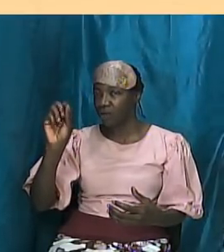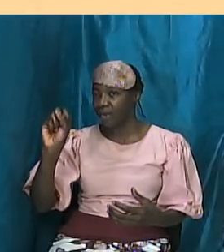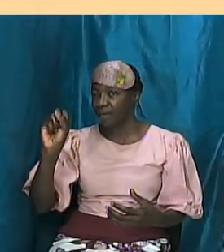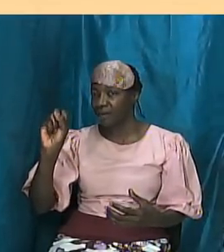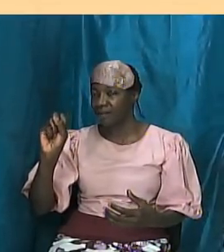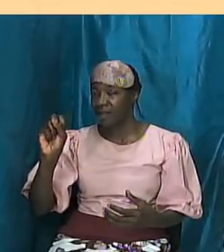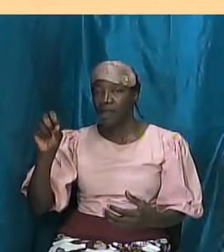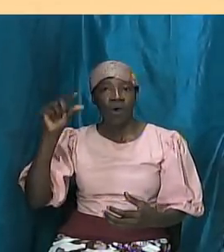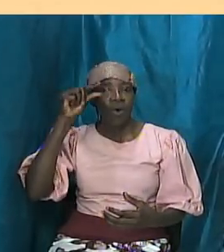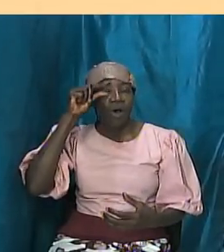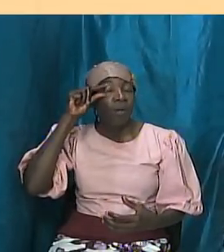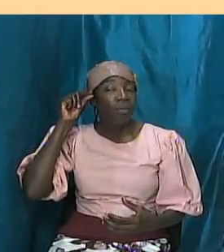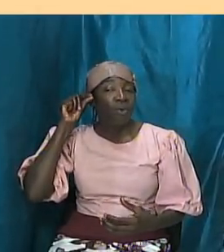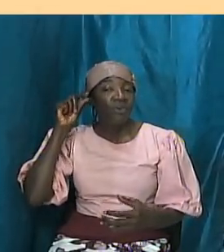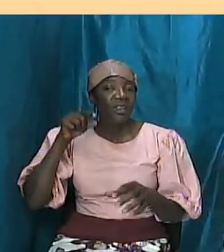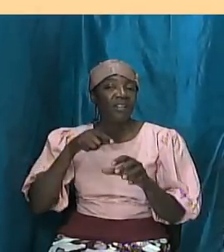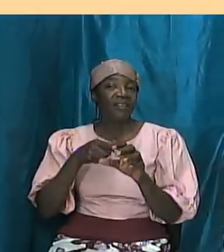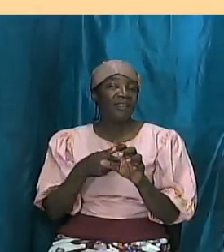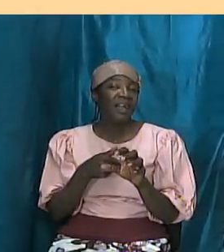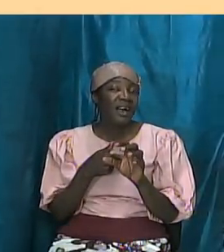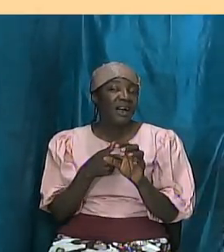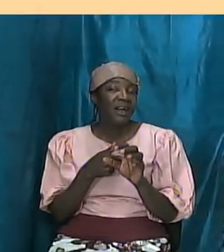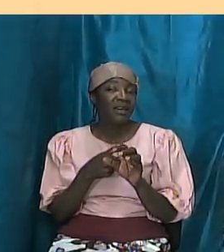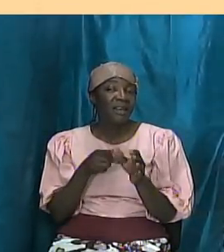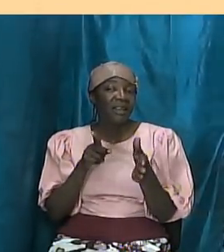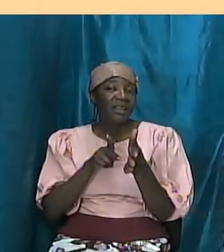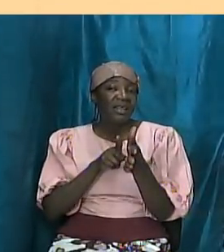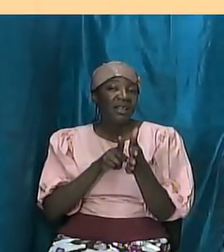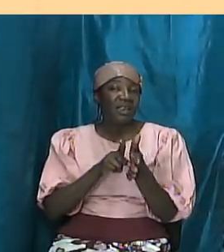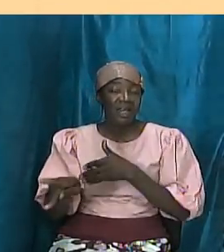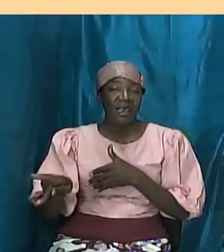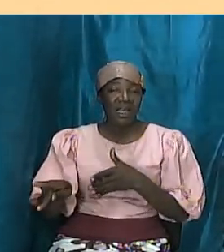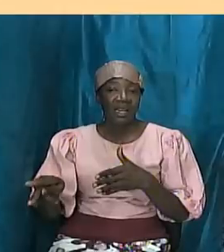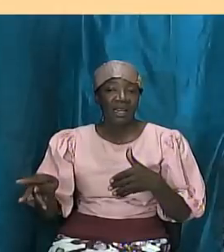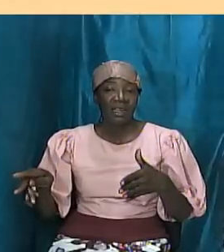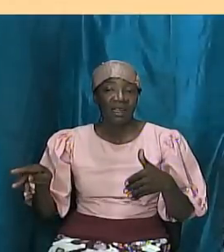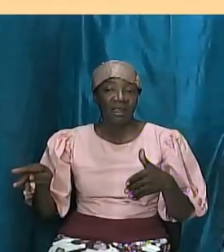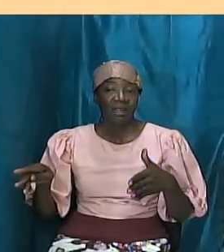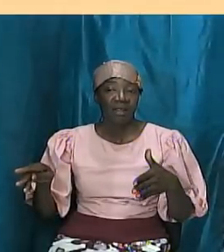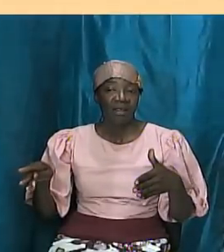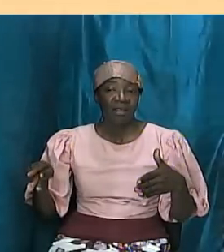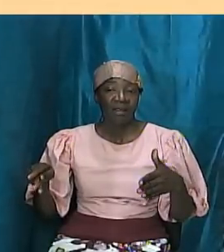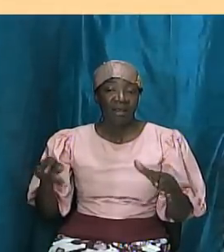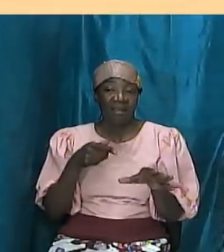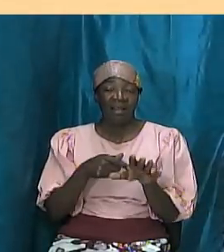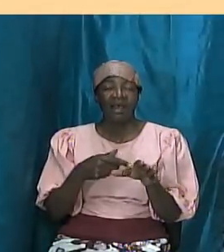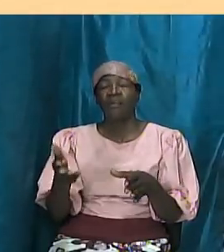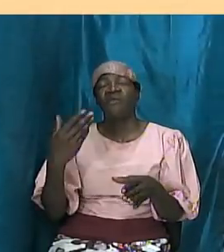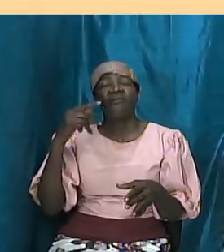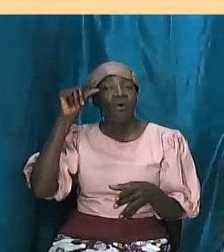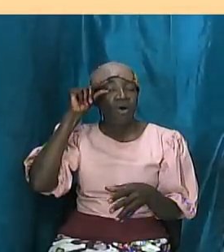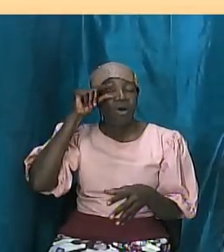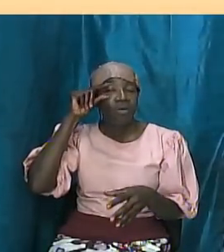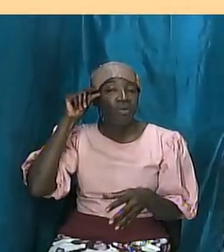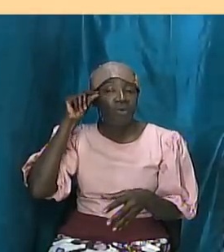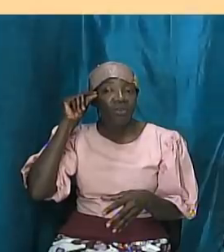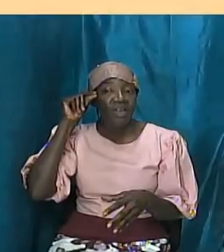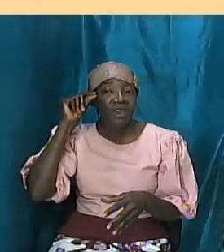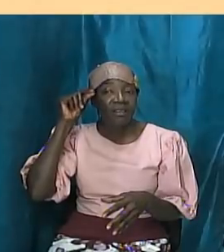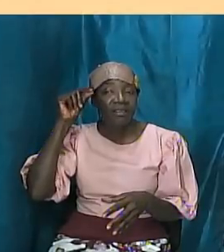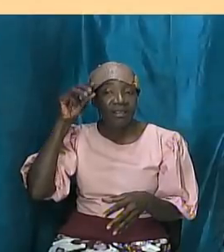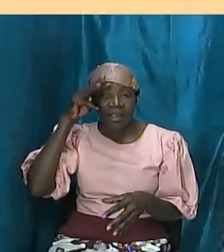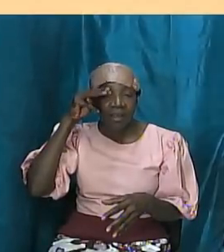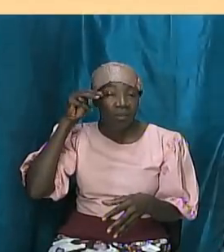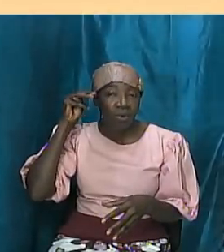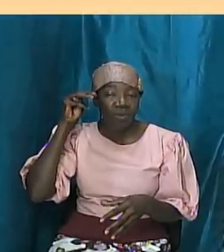that process of killing an animal, in fact, it was started before Moses, but what we see happening